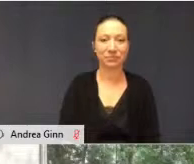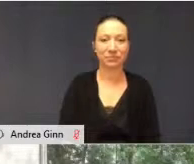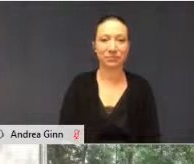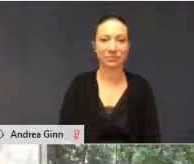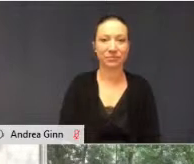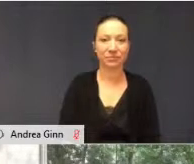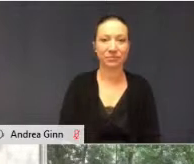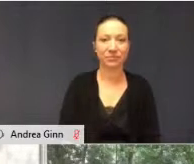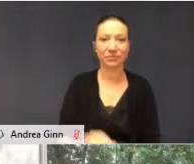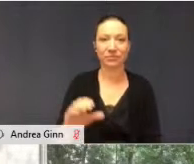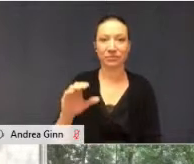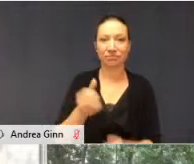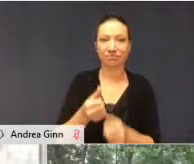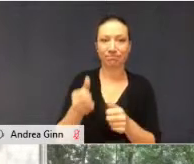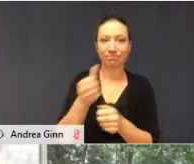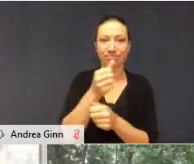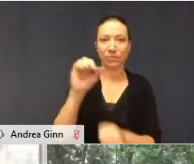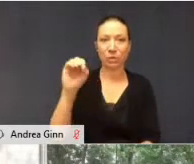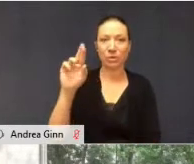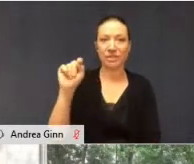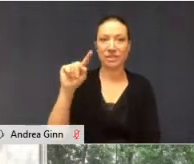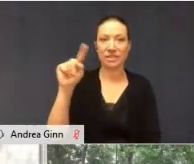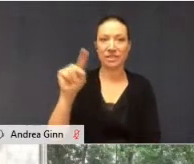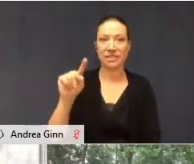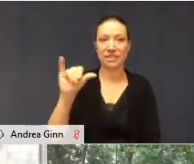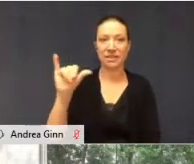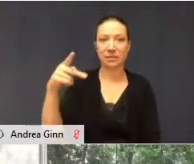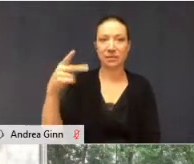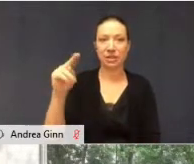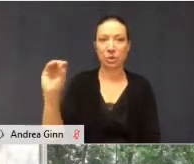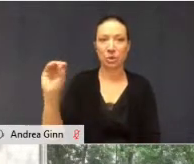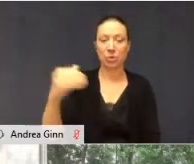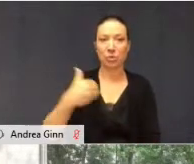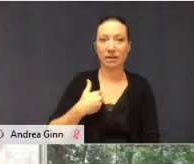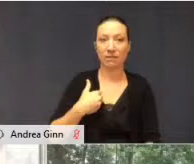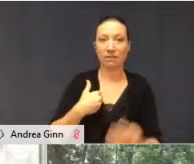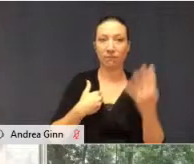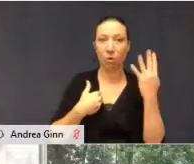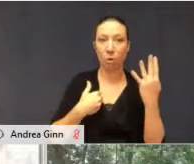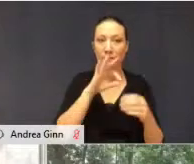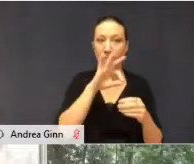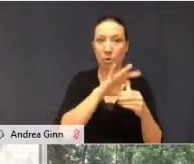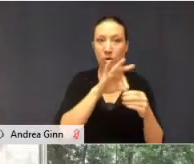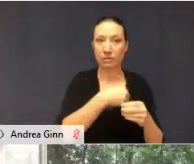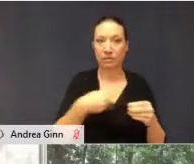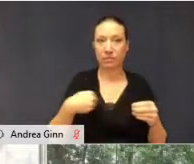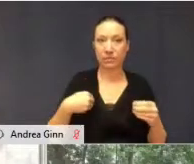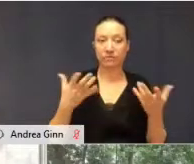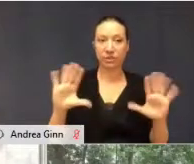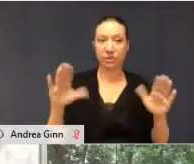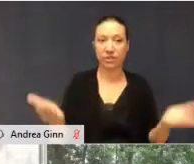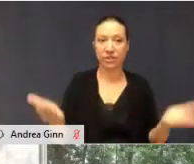So we have four voting members present. One more will have a quorum.